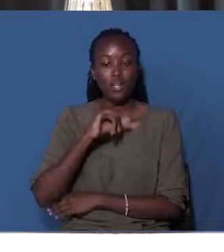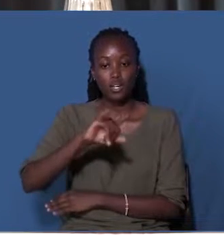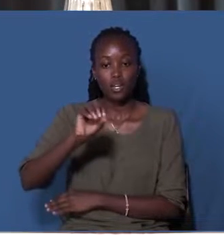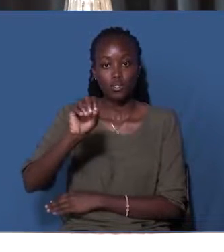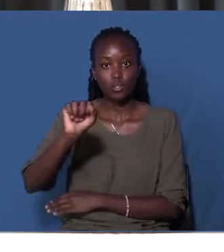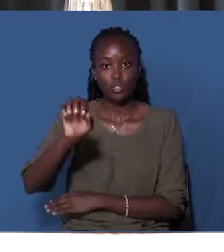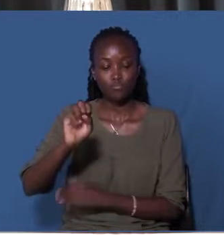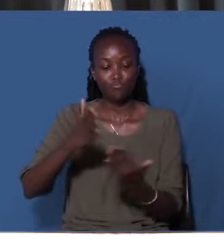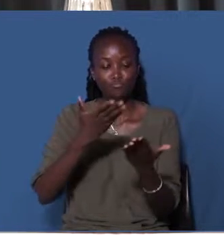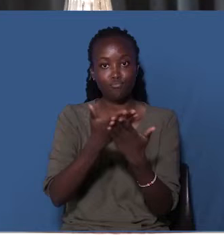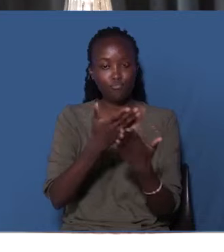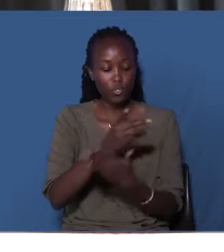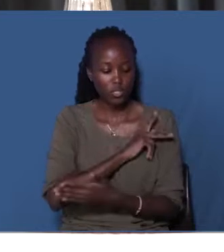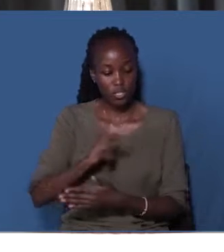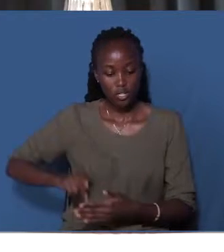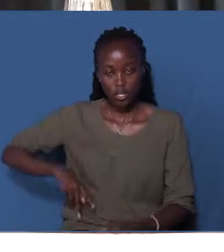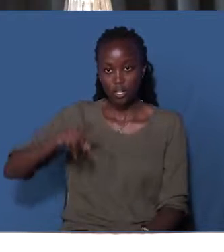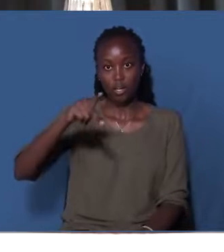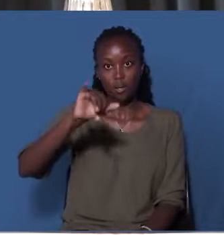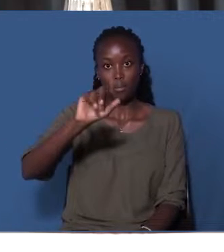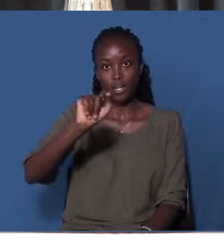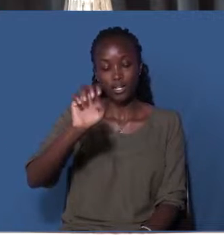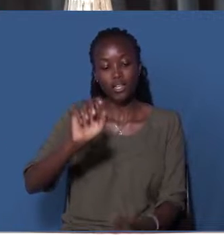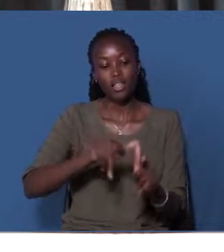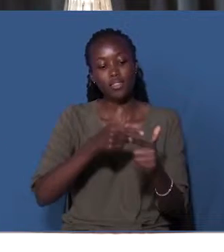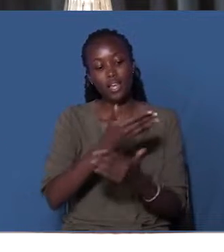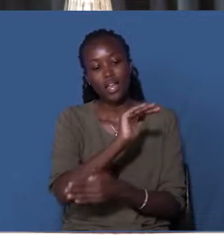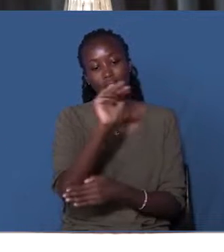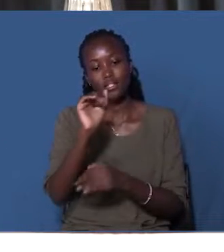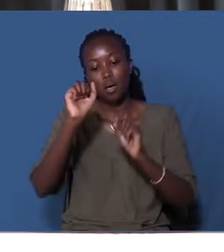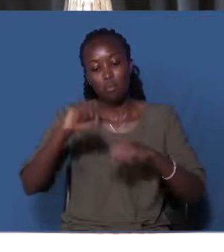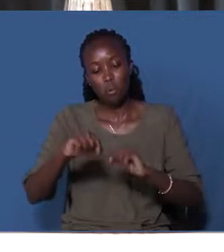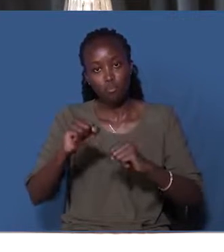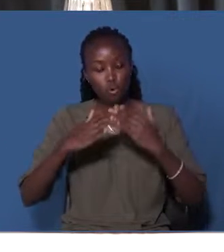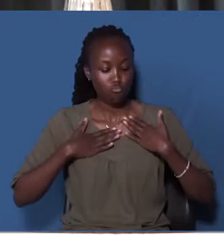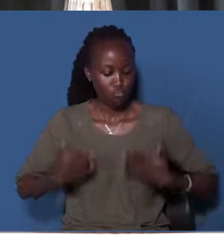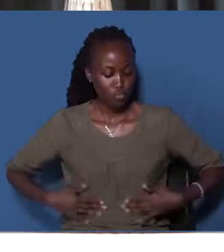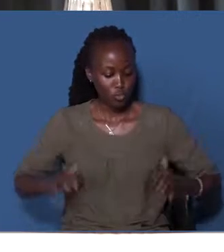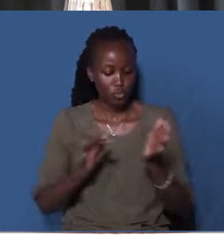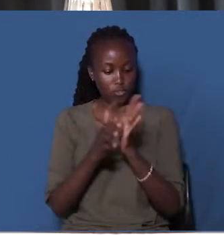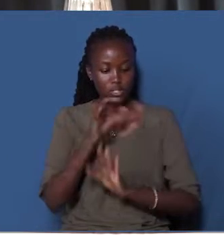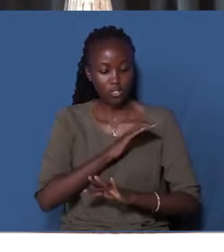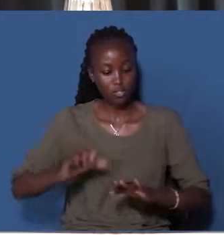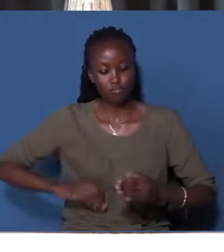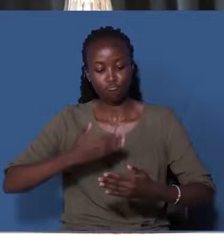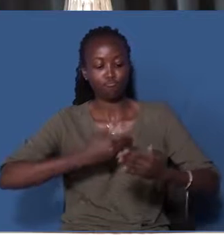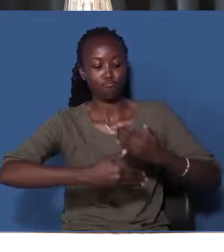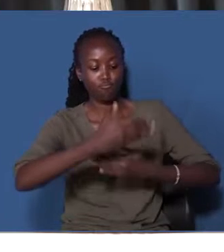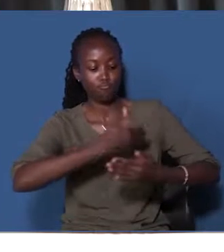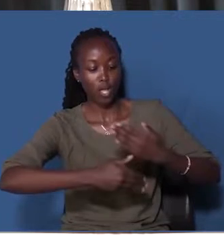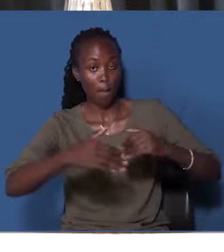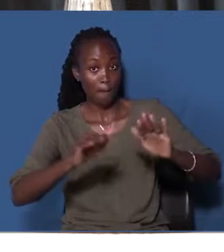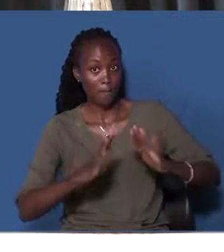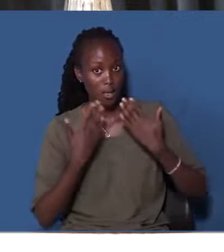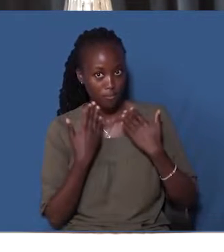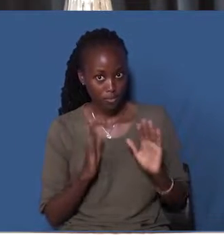Jesus. Then he took it down, wrapped it in linen cloth, and placed it in a tomb cut in the rock, one